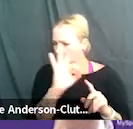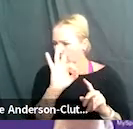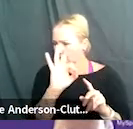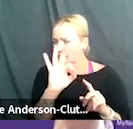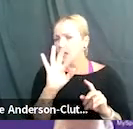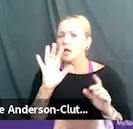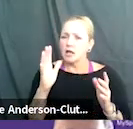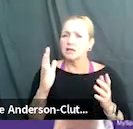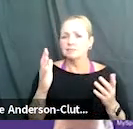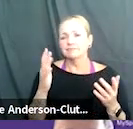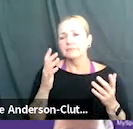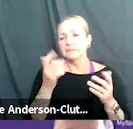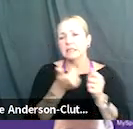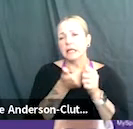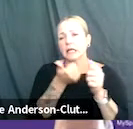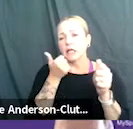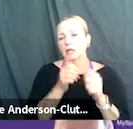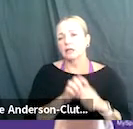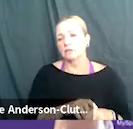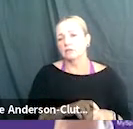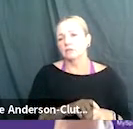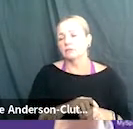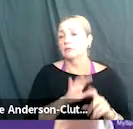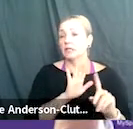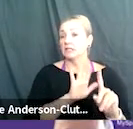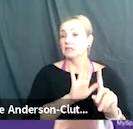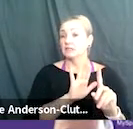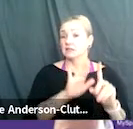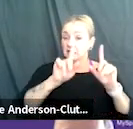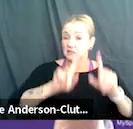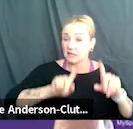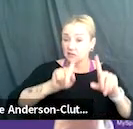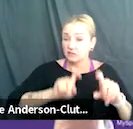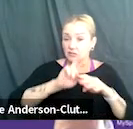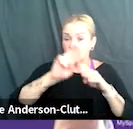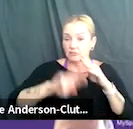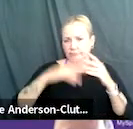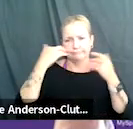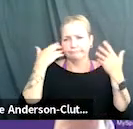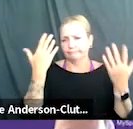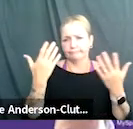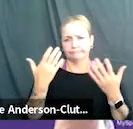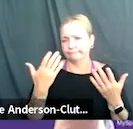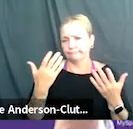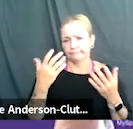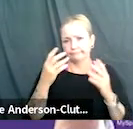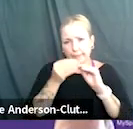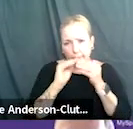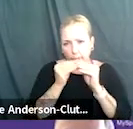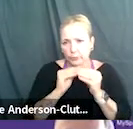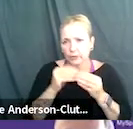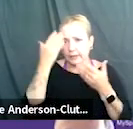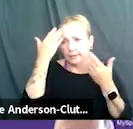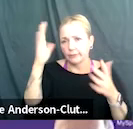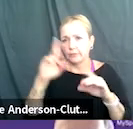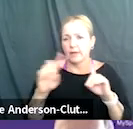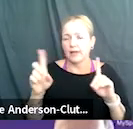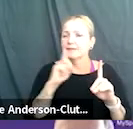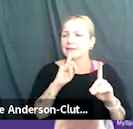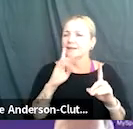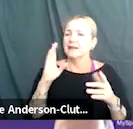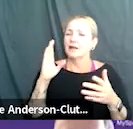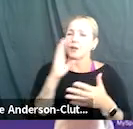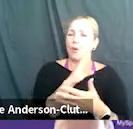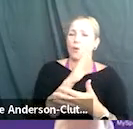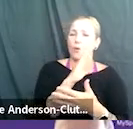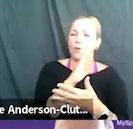of his cognitive testing, but he has a significant intellectual disability, sort of towards the lower end of